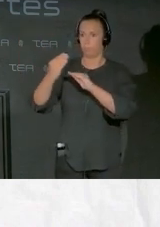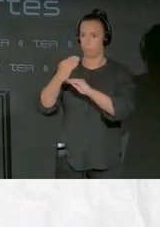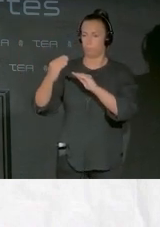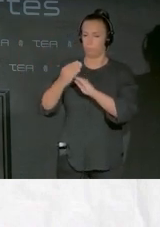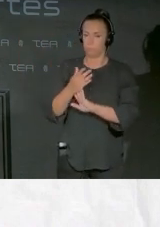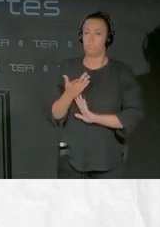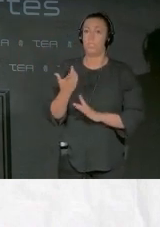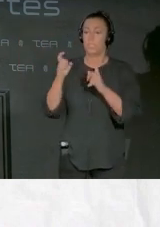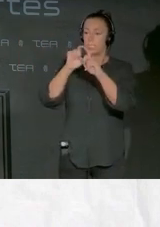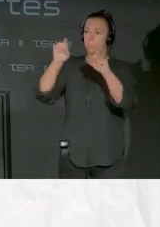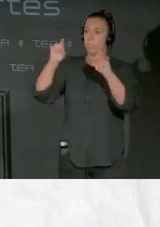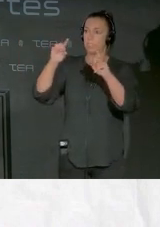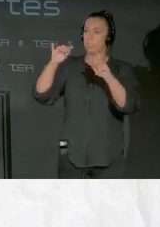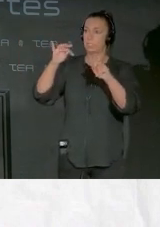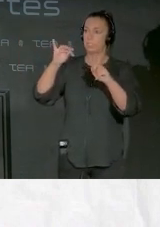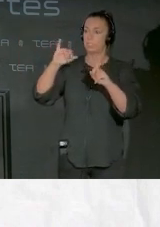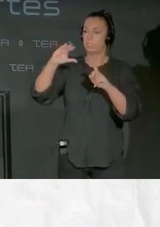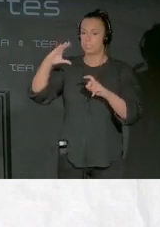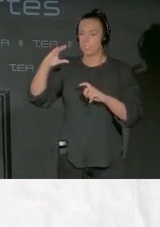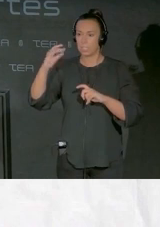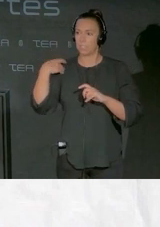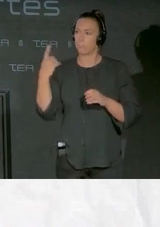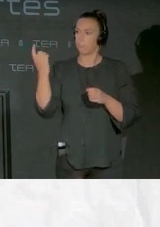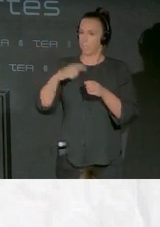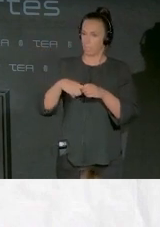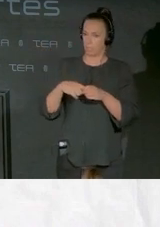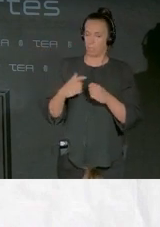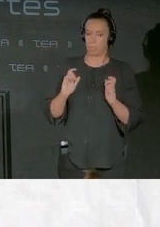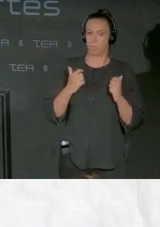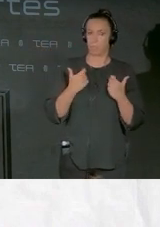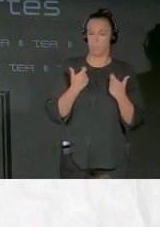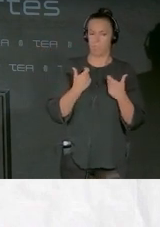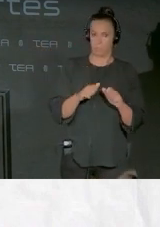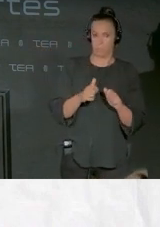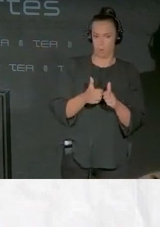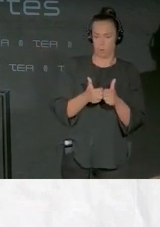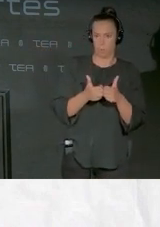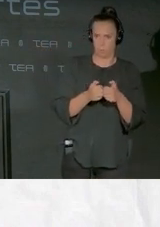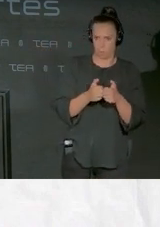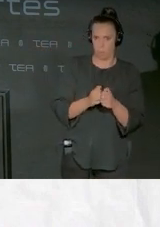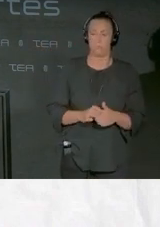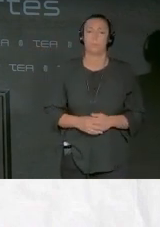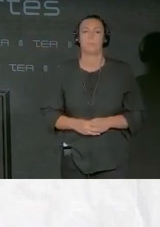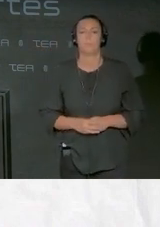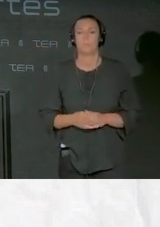that also with other content industries investing in video games, such as Netflix, for instance.